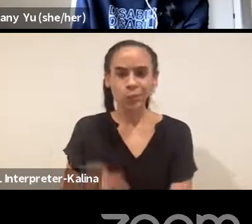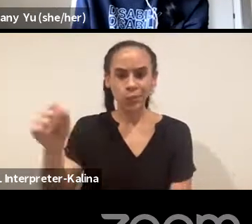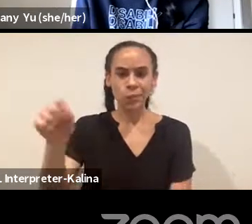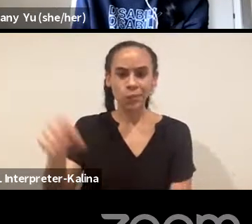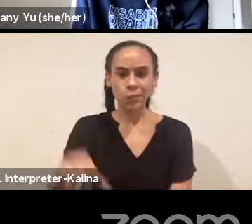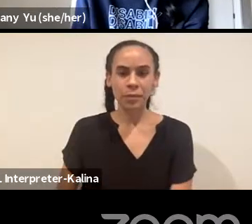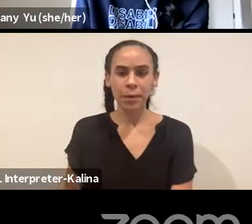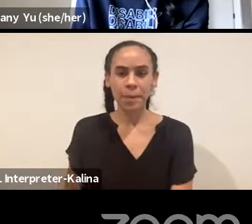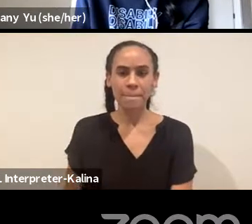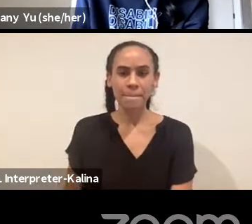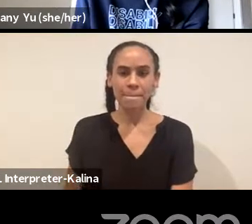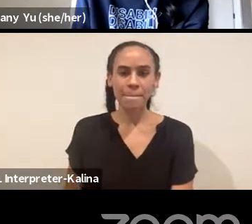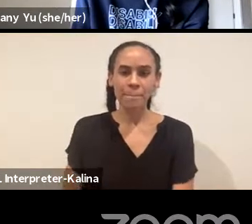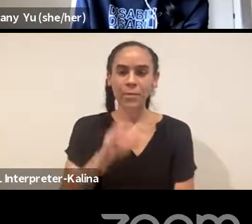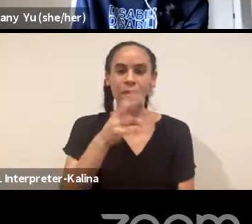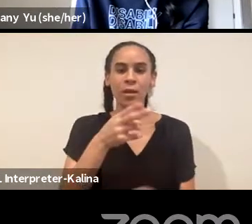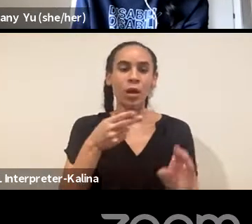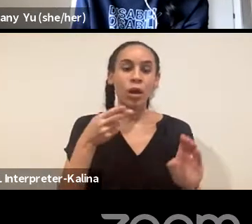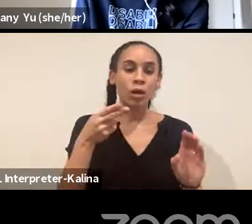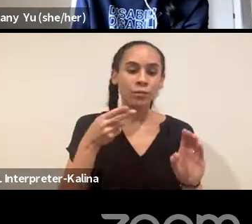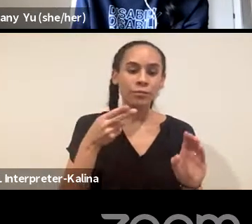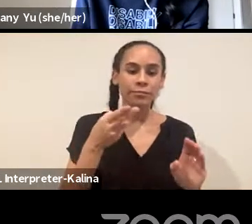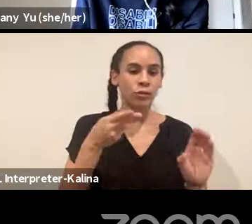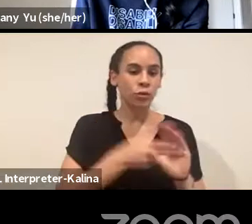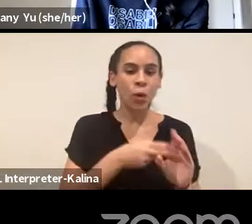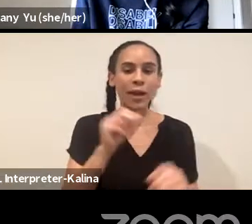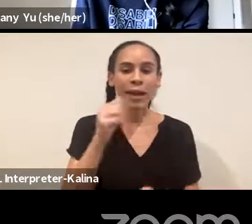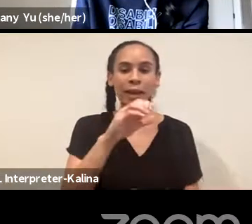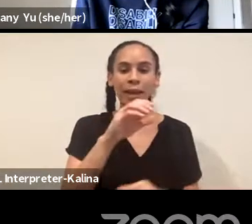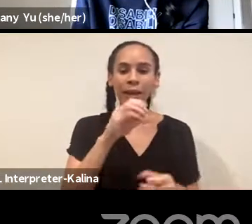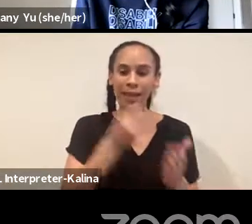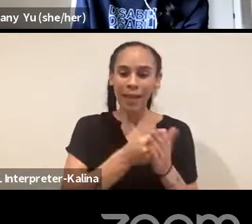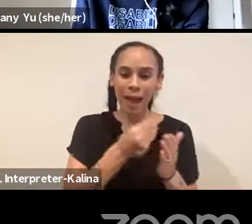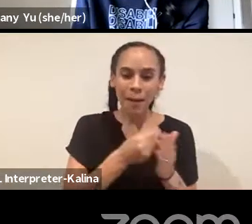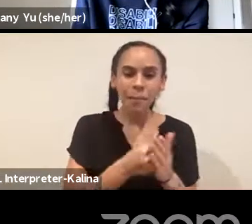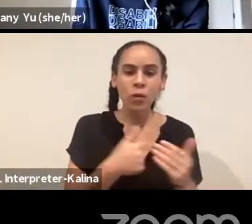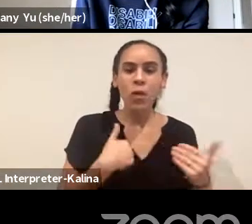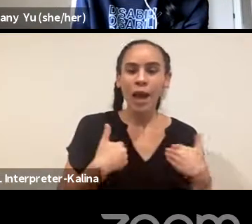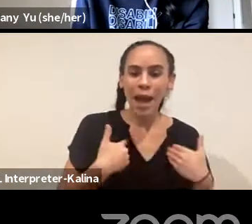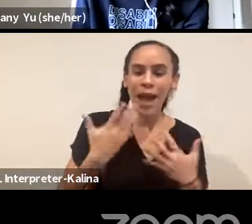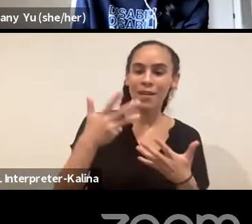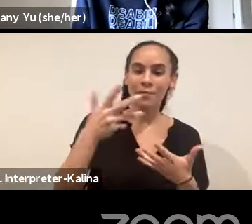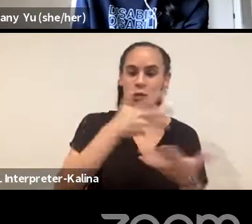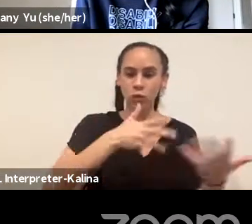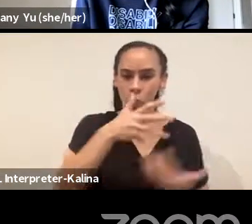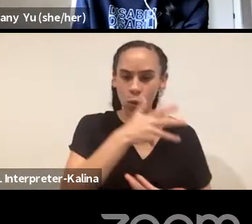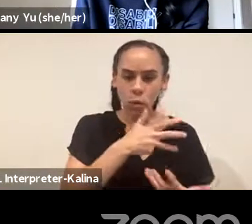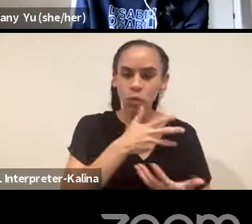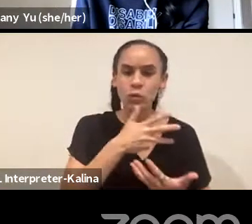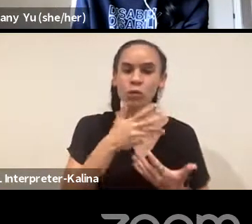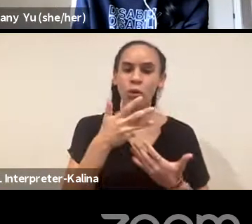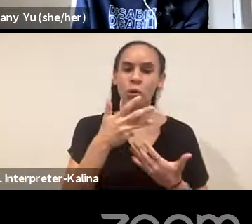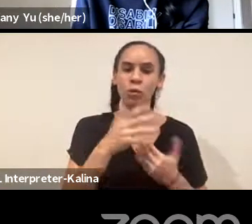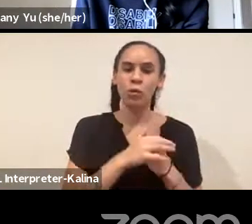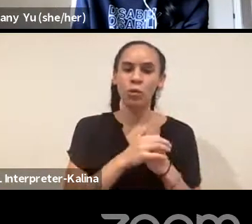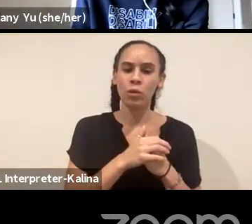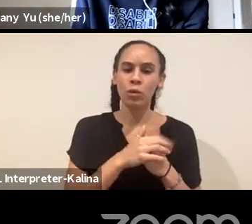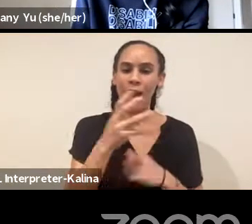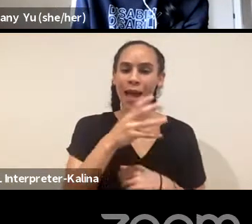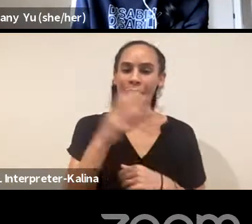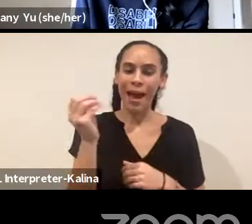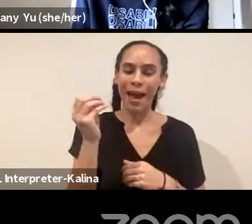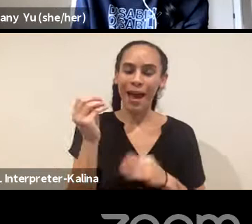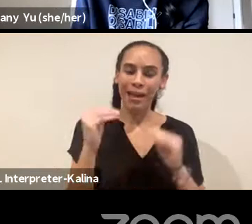Joining any capital I have, social, professional capital, with someone else for the purpose of building greater equity. Awesome.